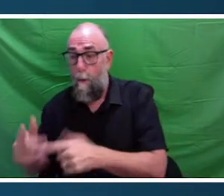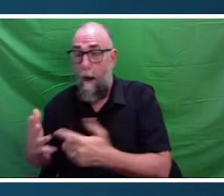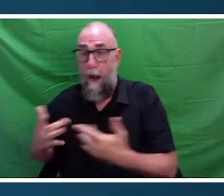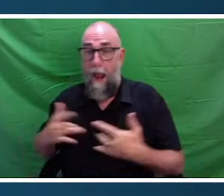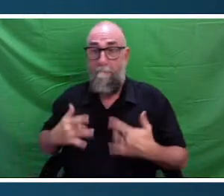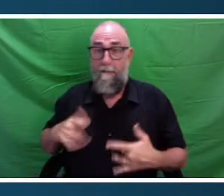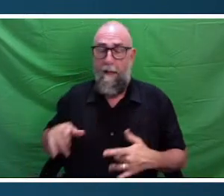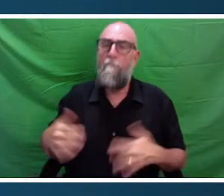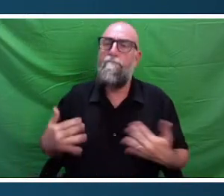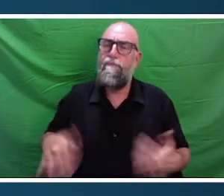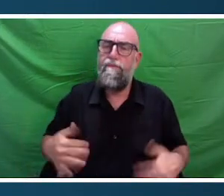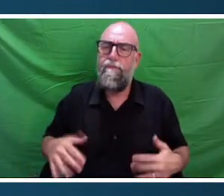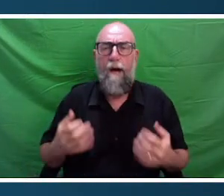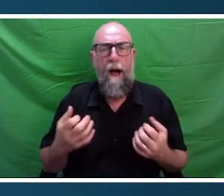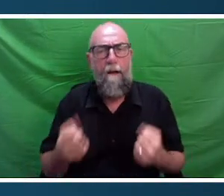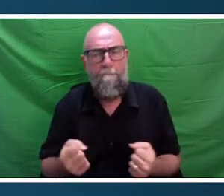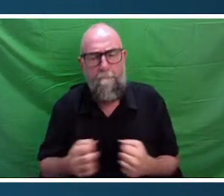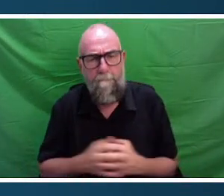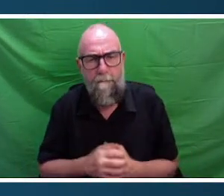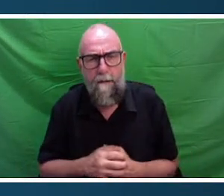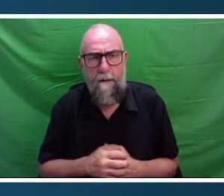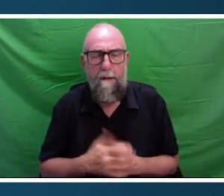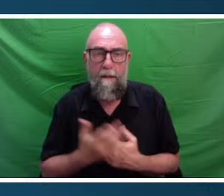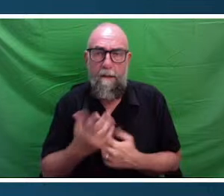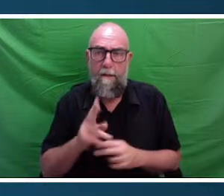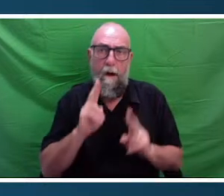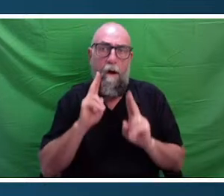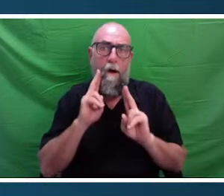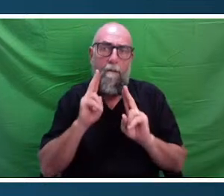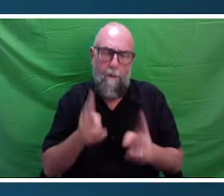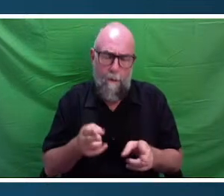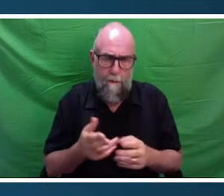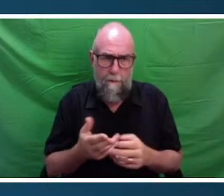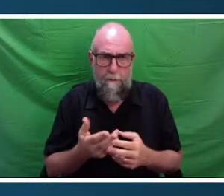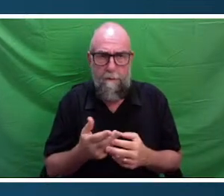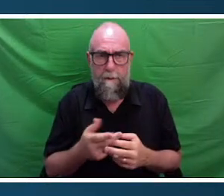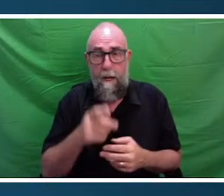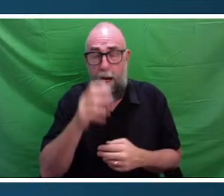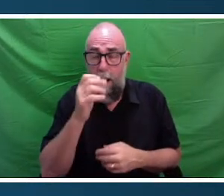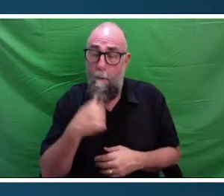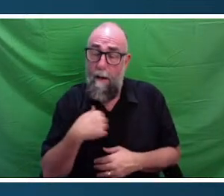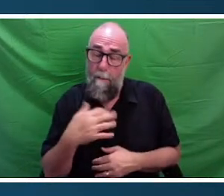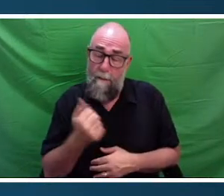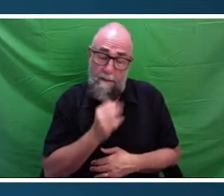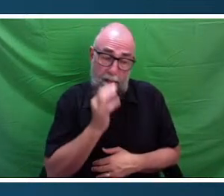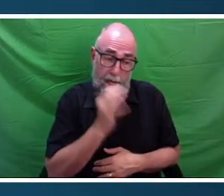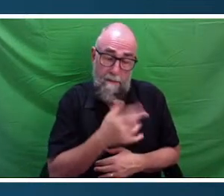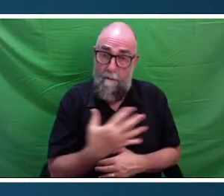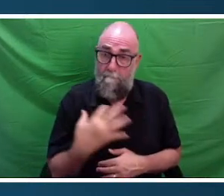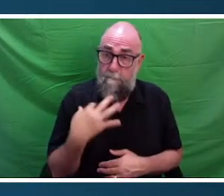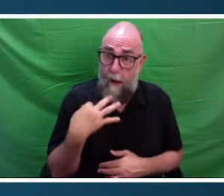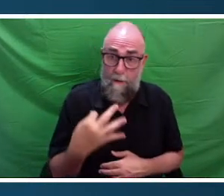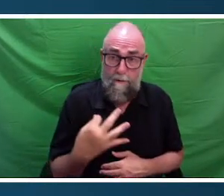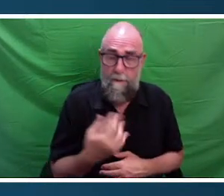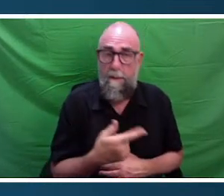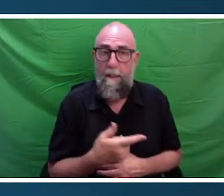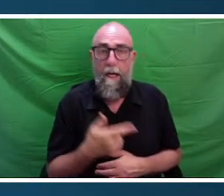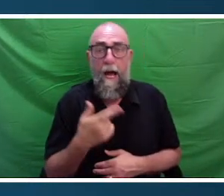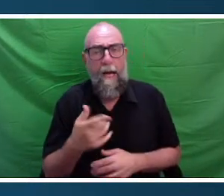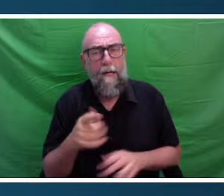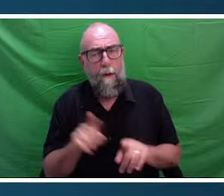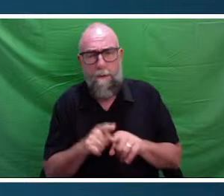itself. It was, of course, completely voluntary, strictly confidential, with the tightest protocols in